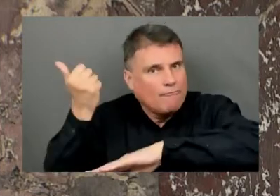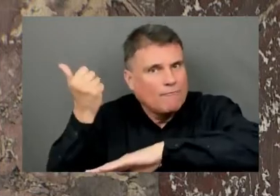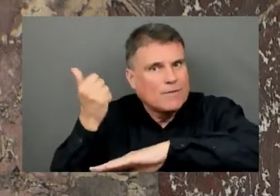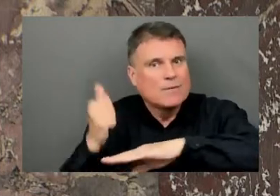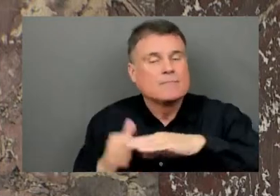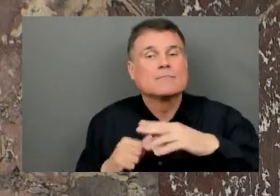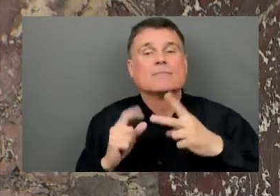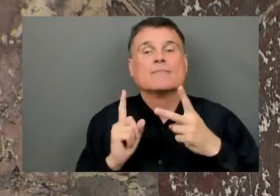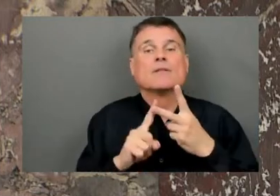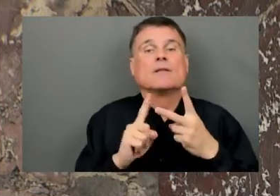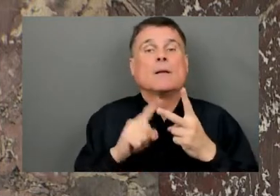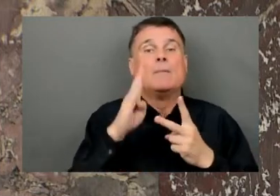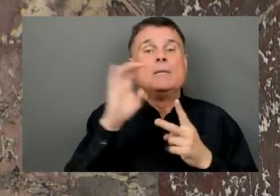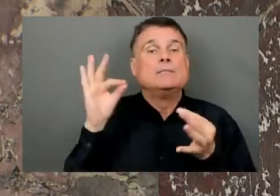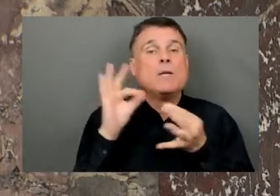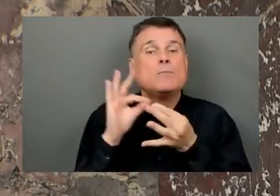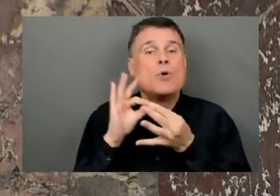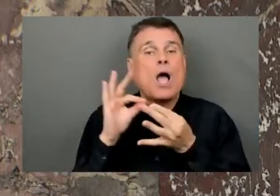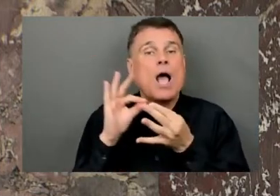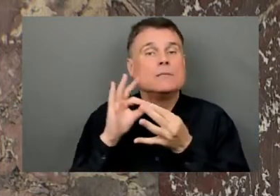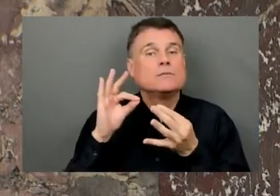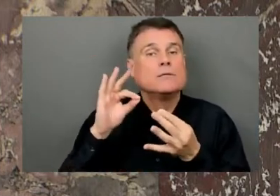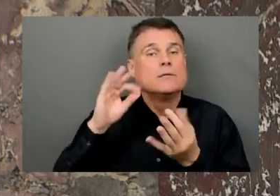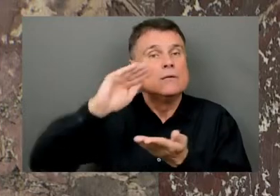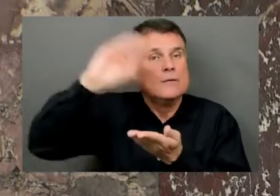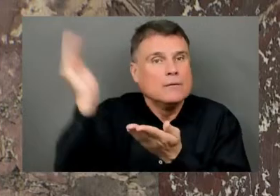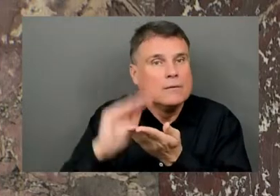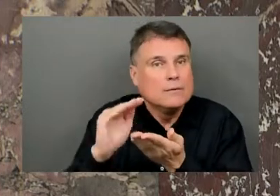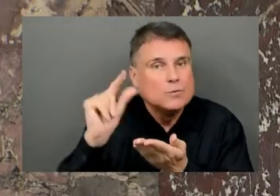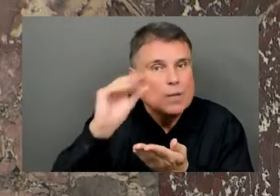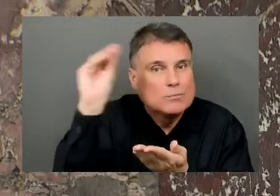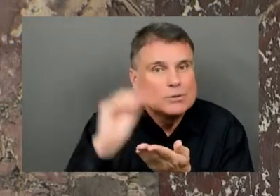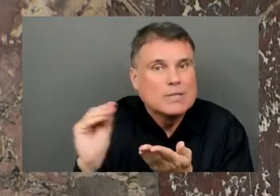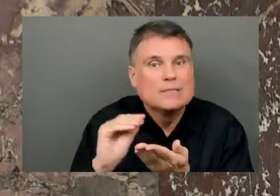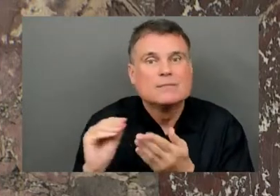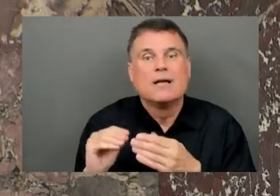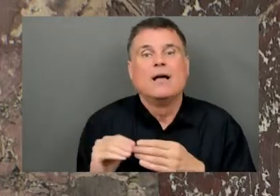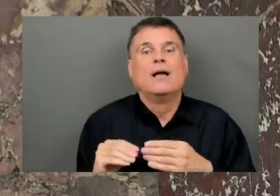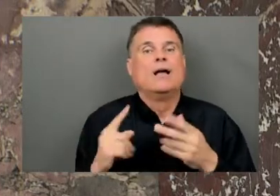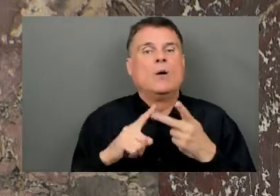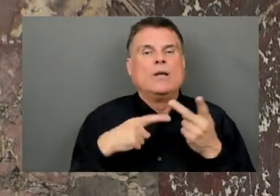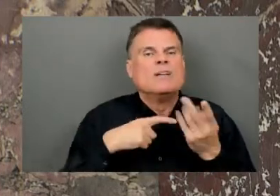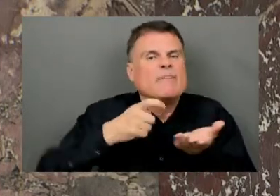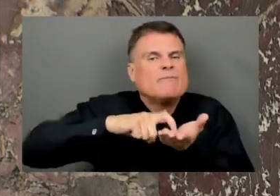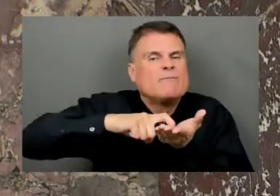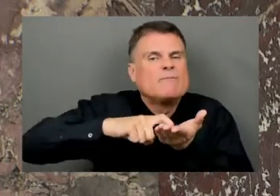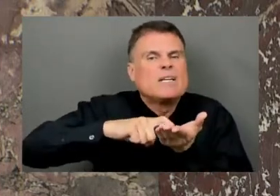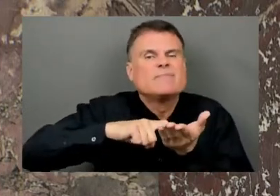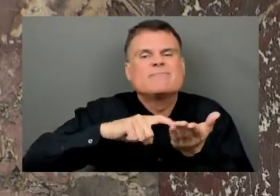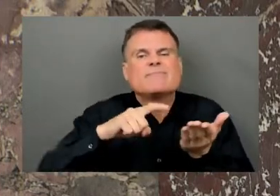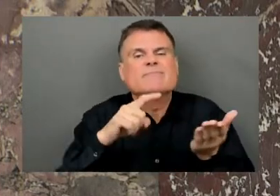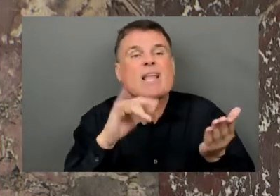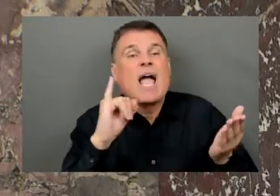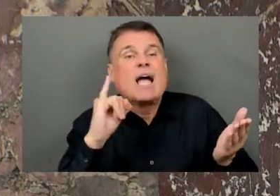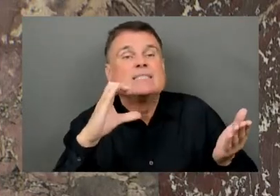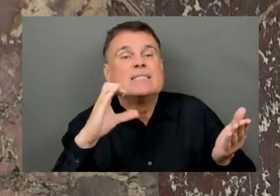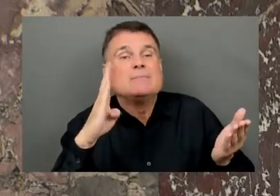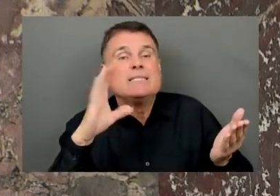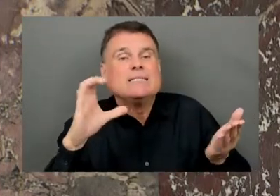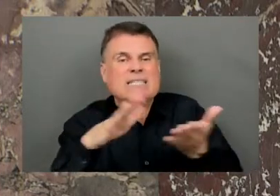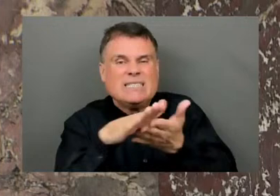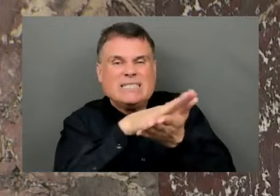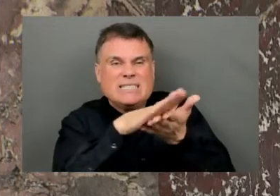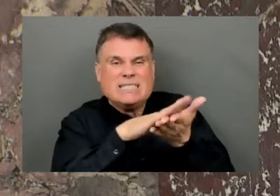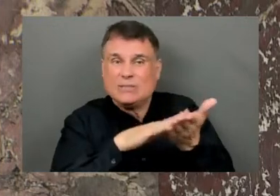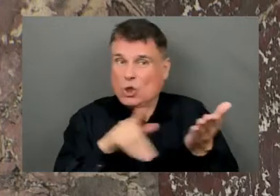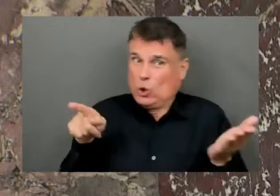and provided ICBC rebates to people when we fixed the mess that they left behind. We're the government that brought in subsidized